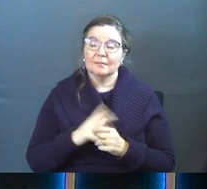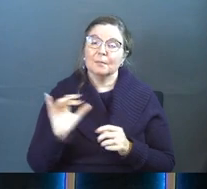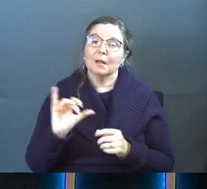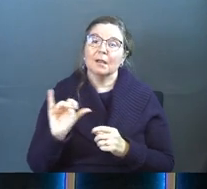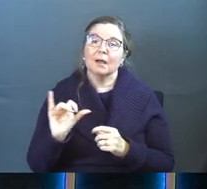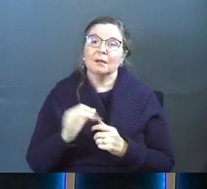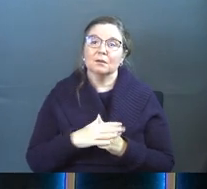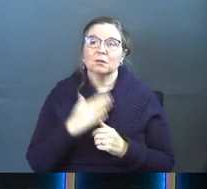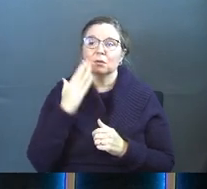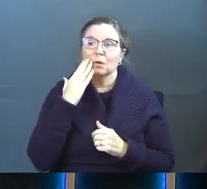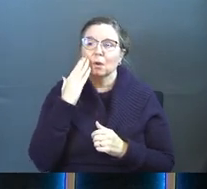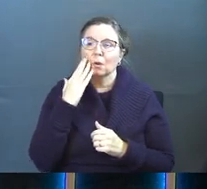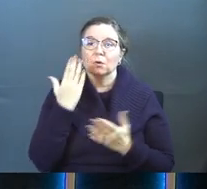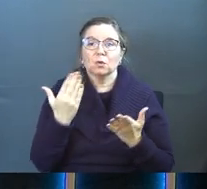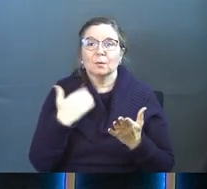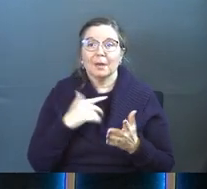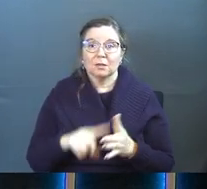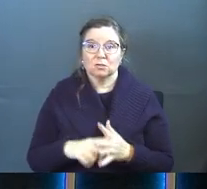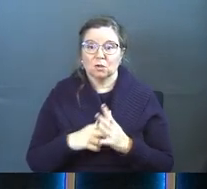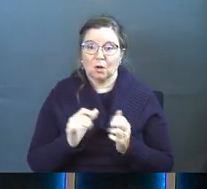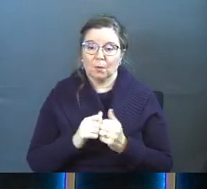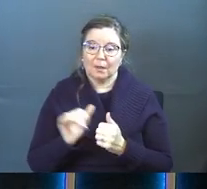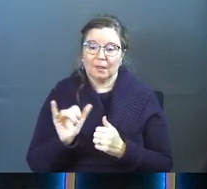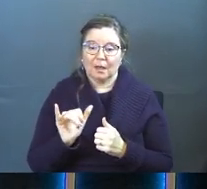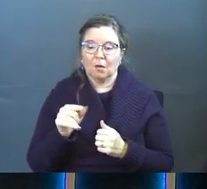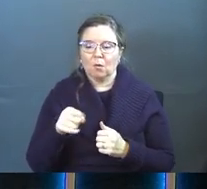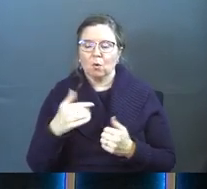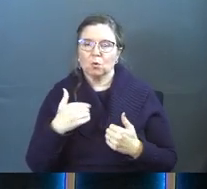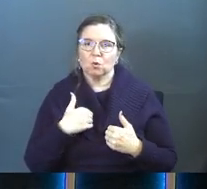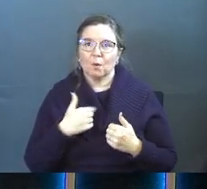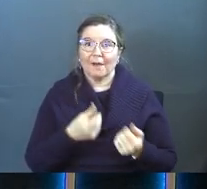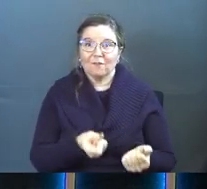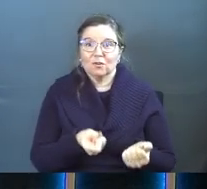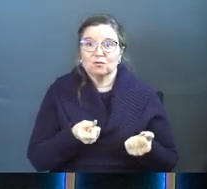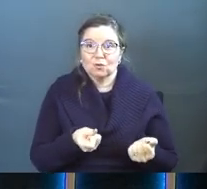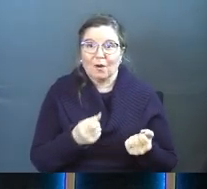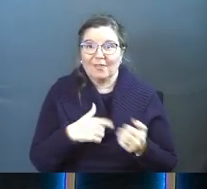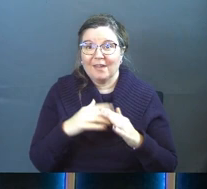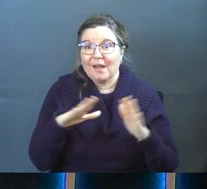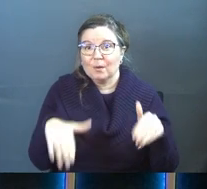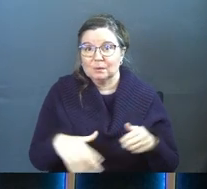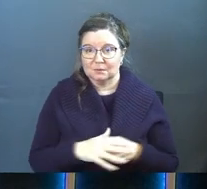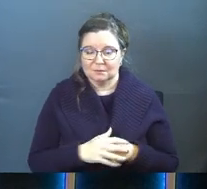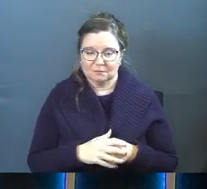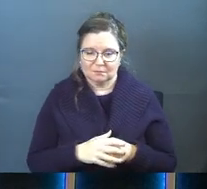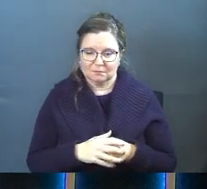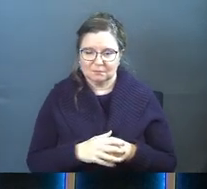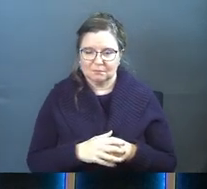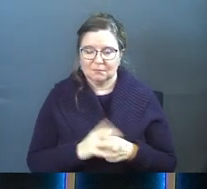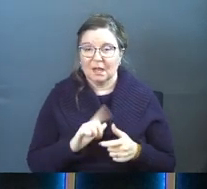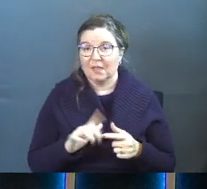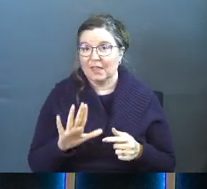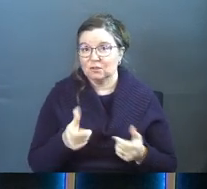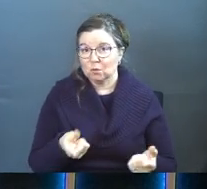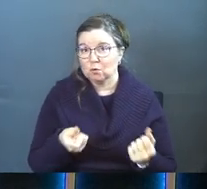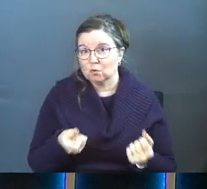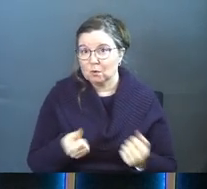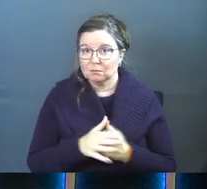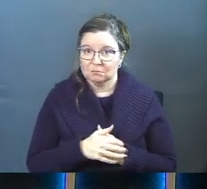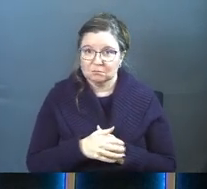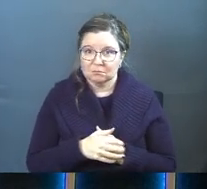But like, you know, you might start with like, hey, you've got a drawer at their house. And that's your